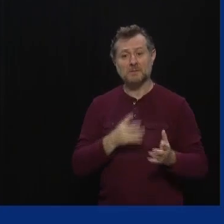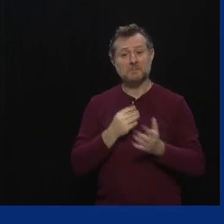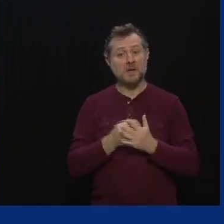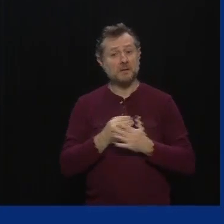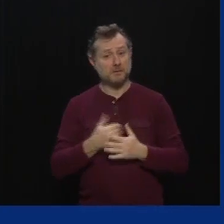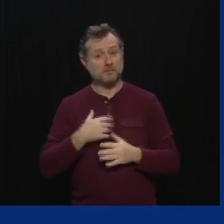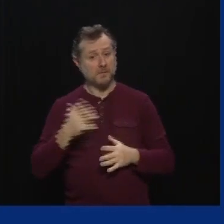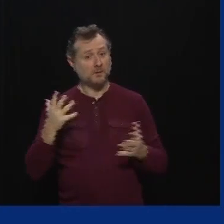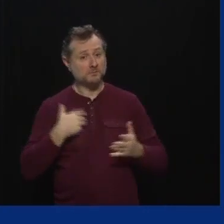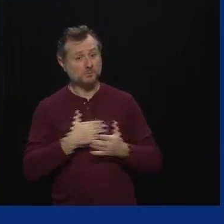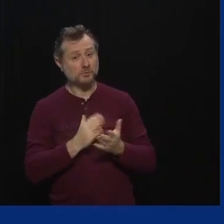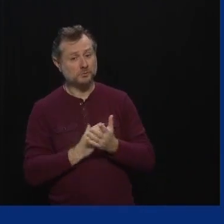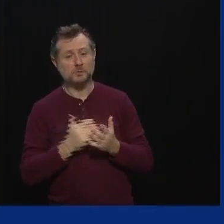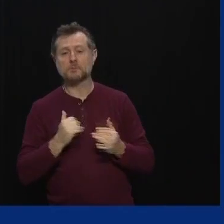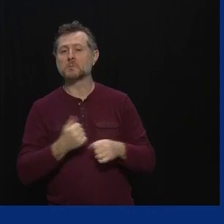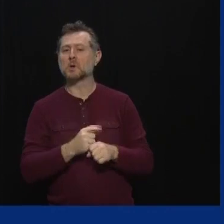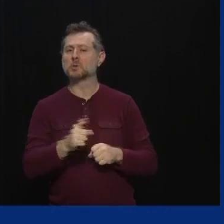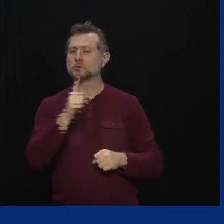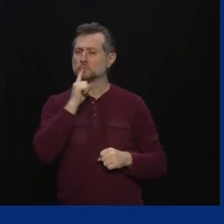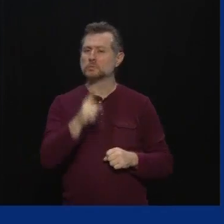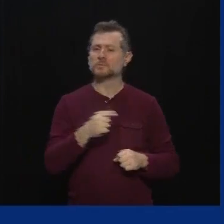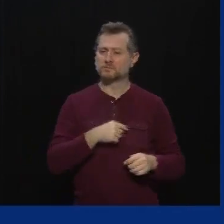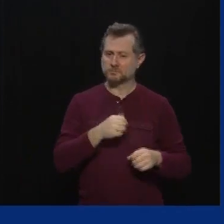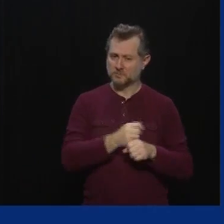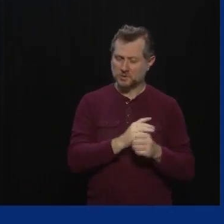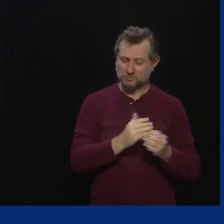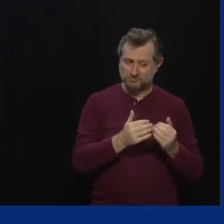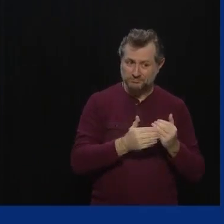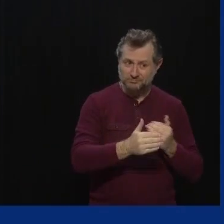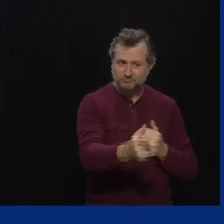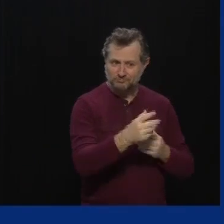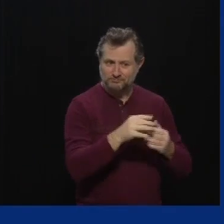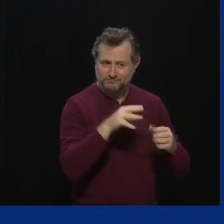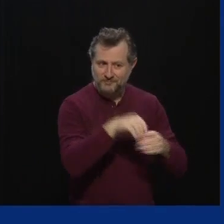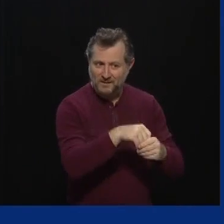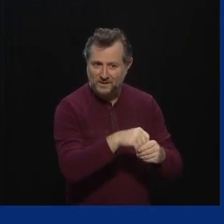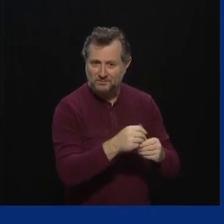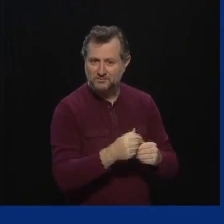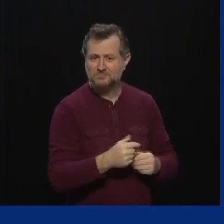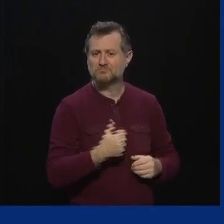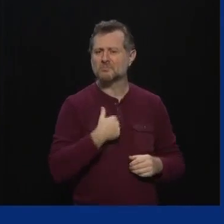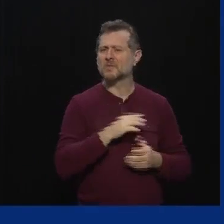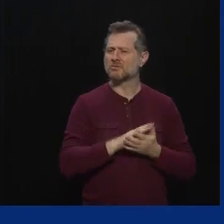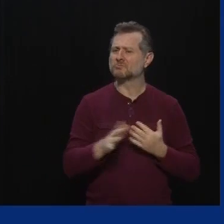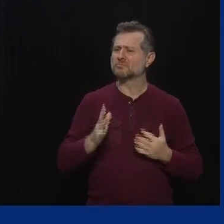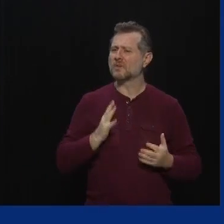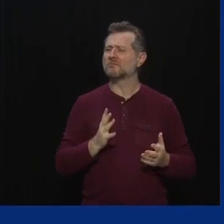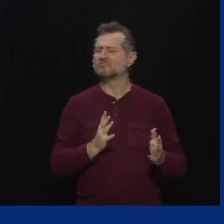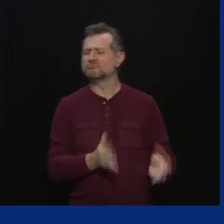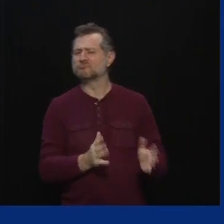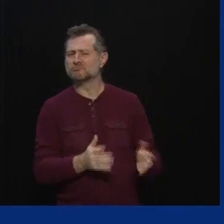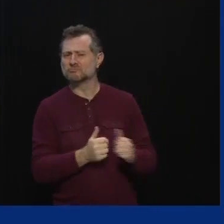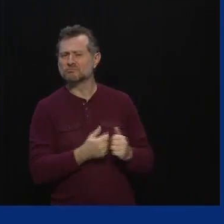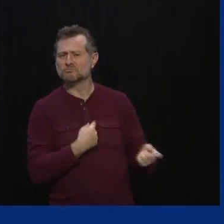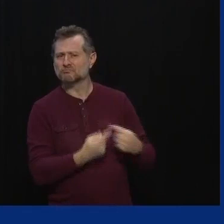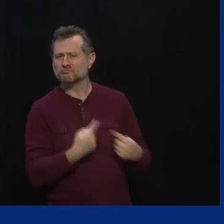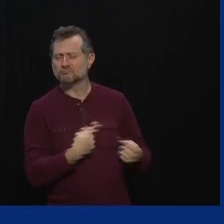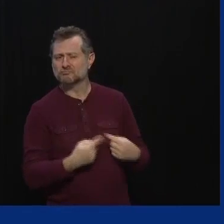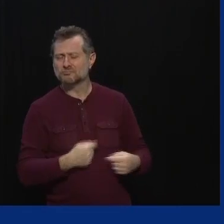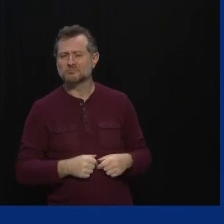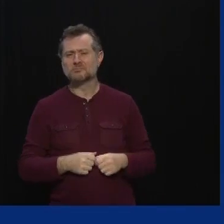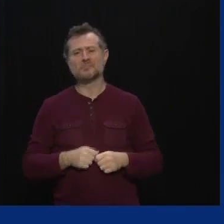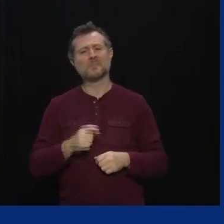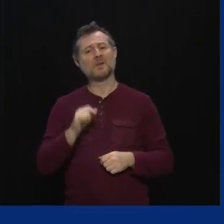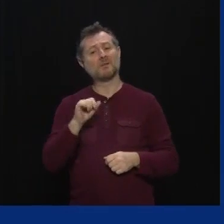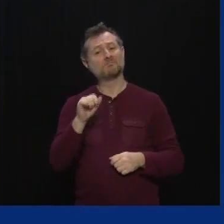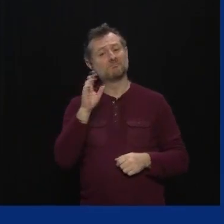So that was behind that conversation. It was a nice chat. With respect to the excluded, yes, we are working hard. I'm very conscious of what's